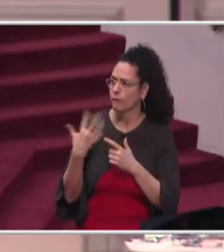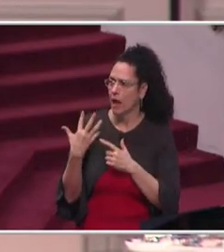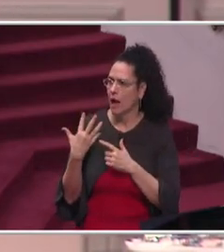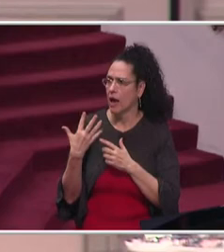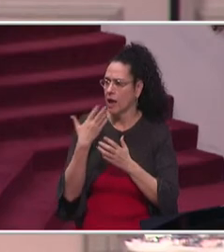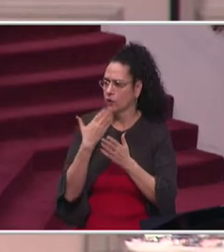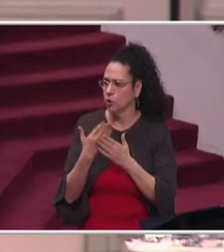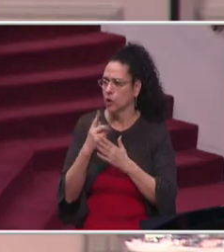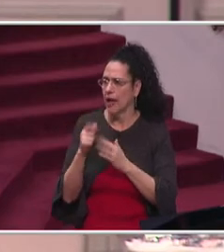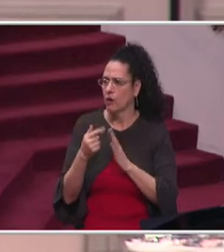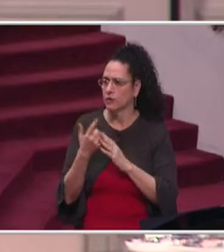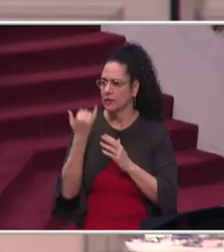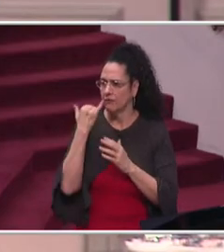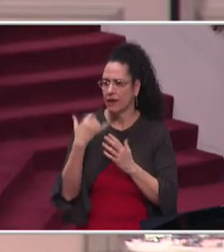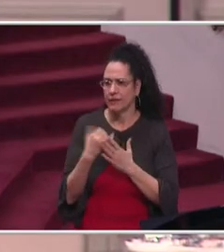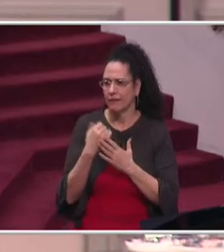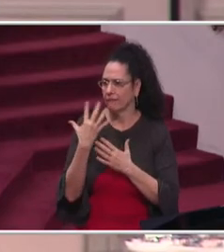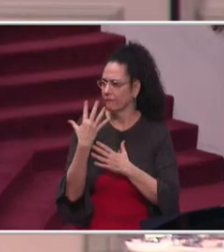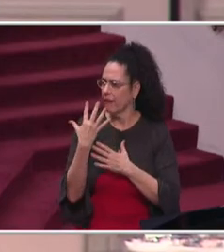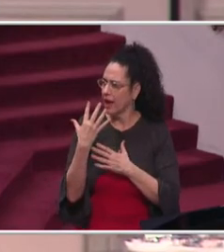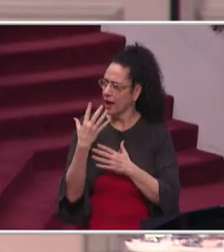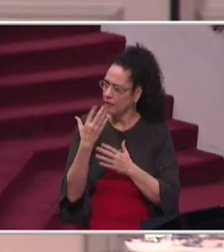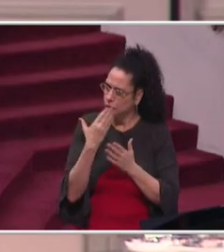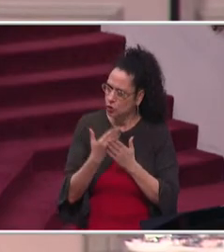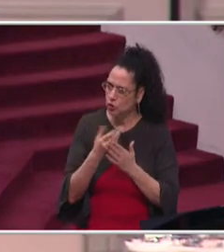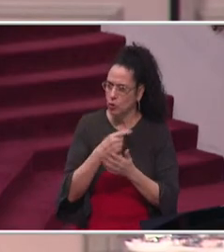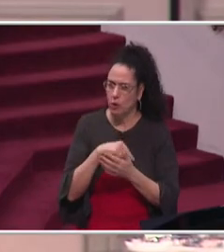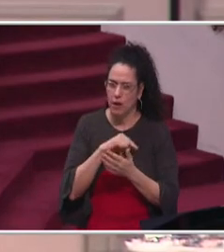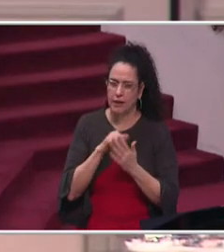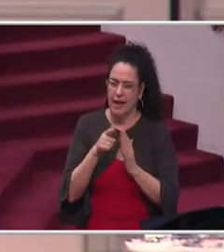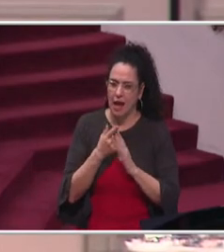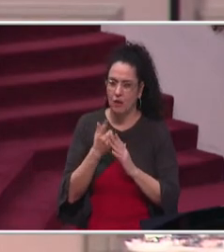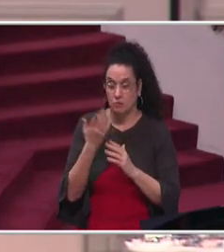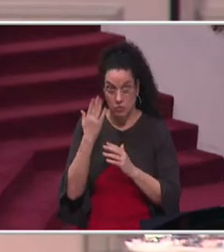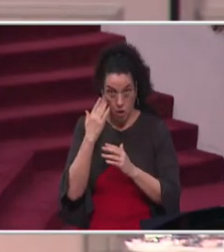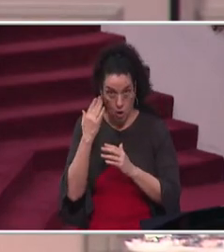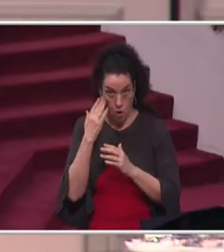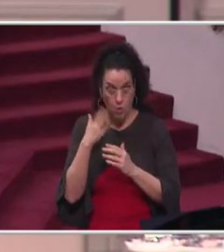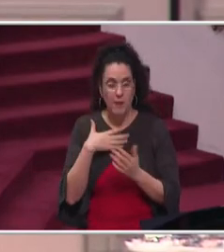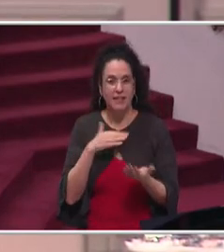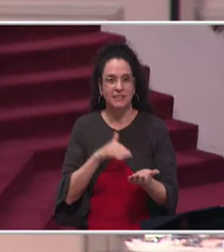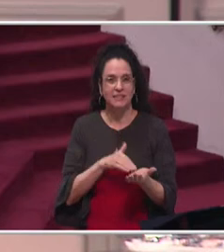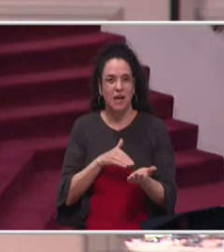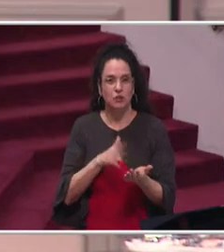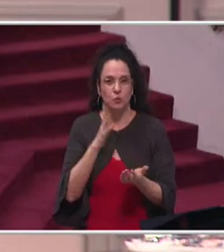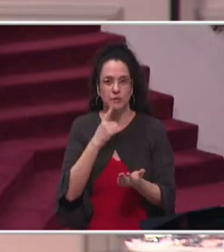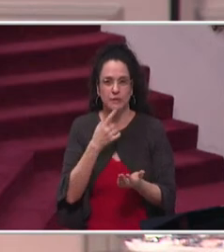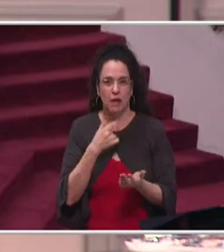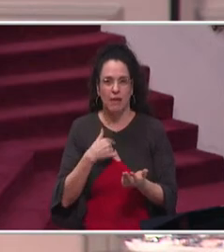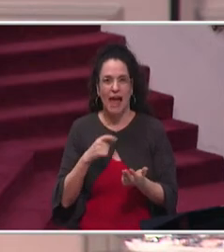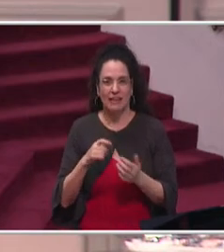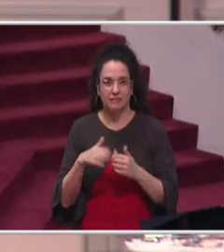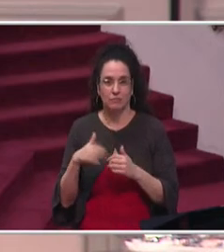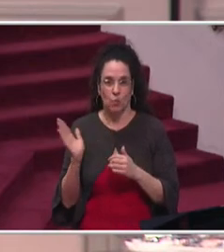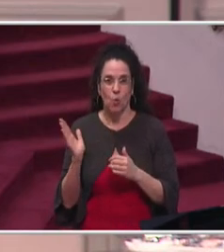hours, I'm great. You know? And then my doctor would probably tell me I need more than that.